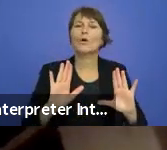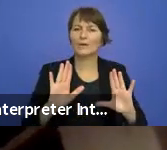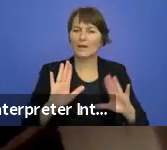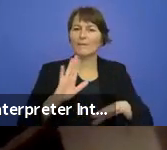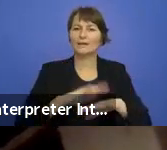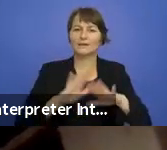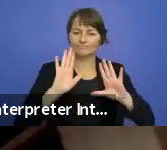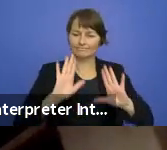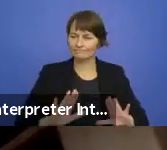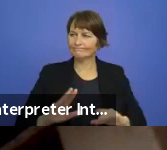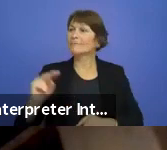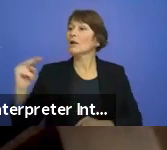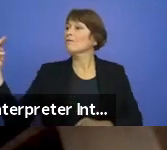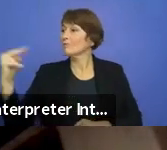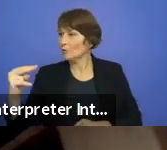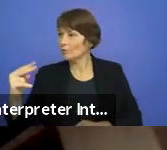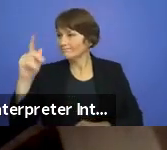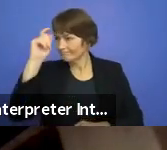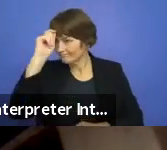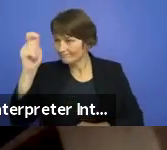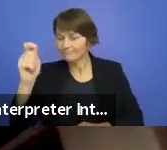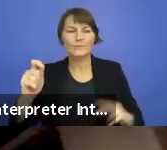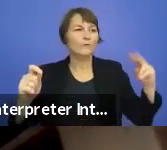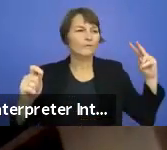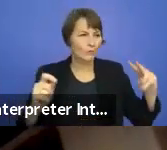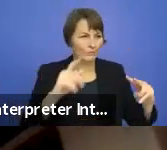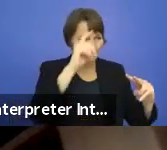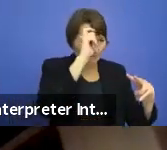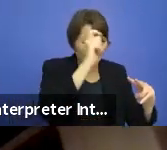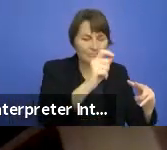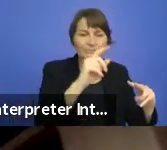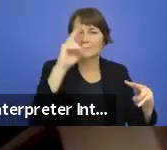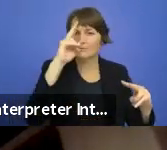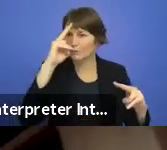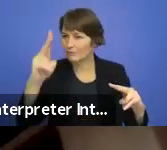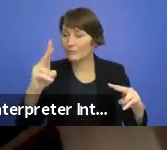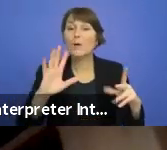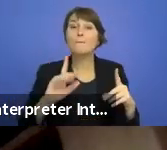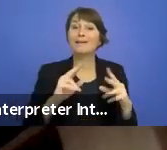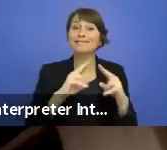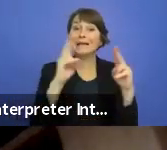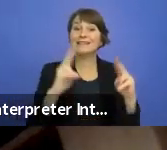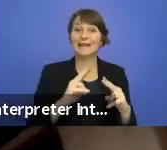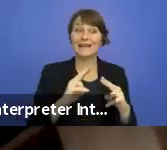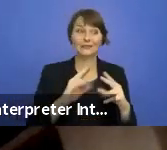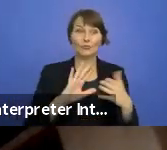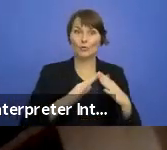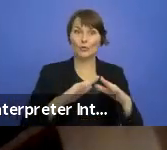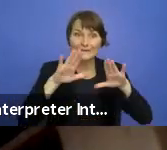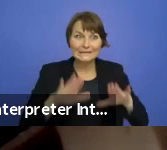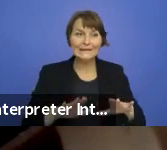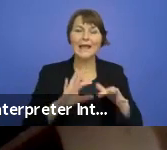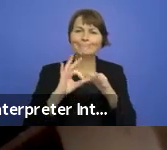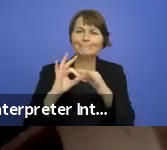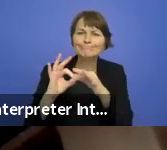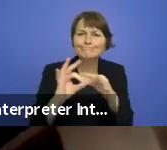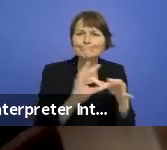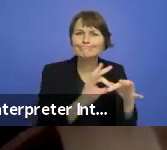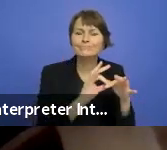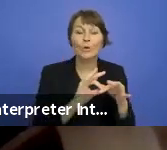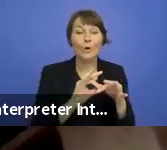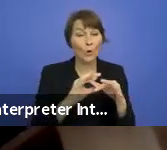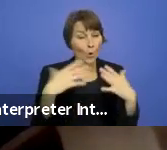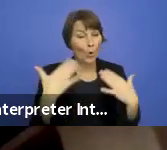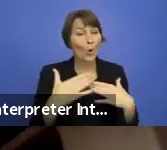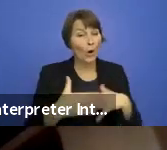creating a community, no matter how temporary, is hard work. It's also possibly the most vital and